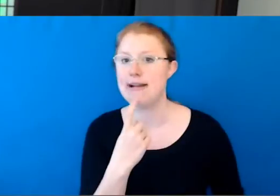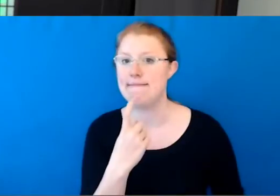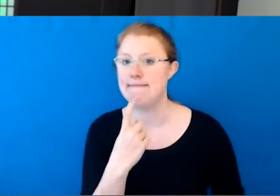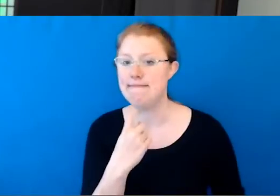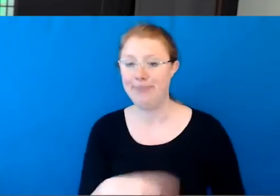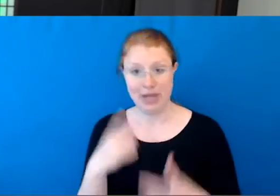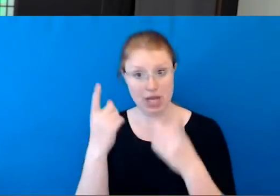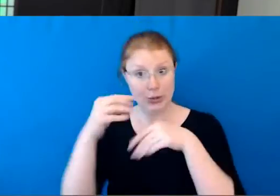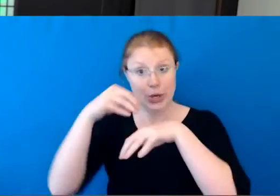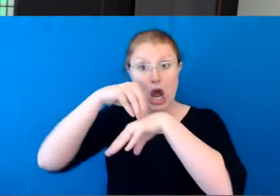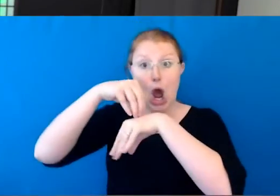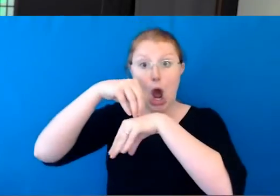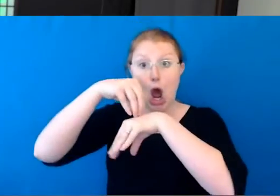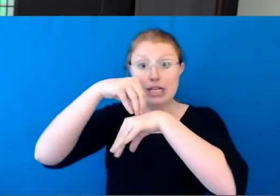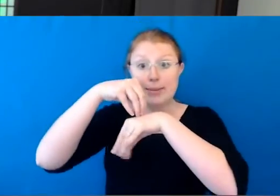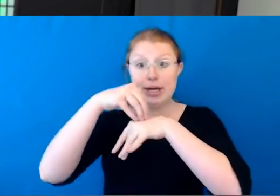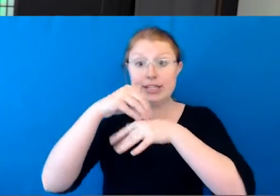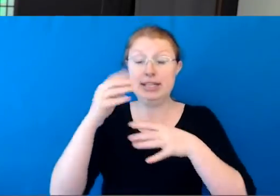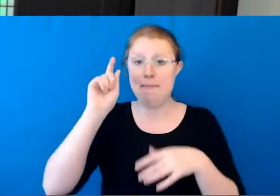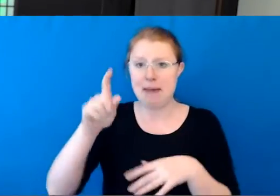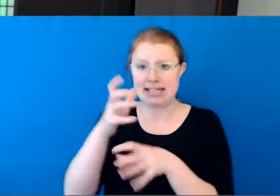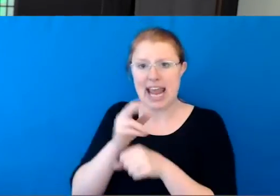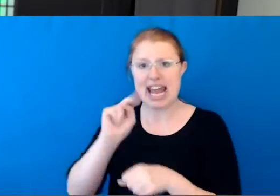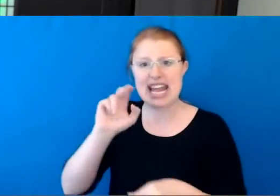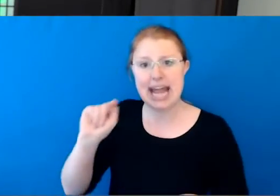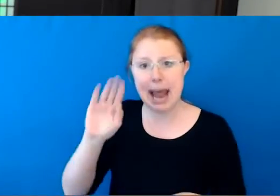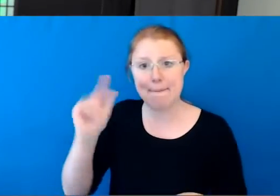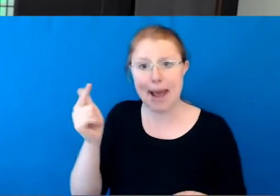Stuff this octopus into a small net bag